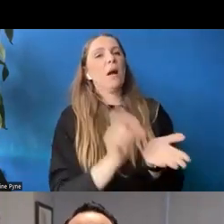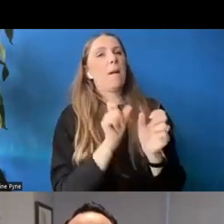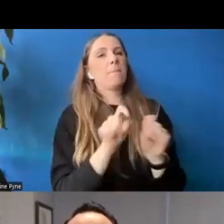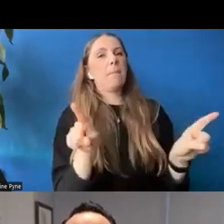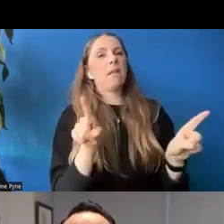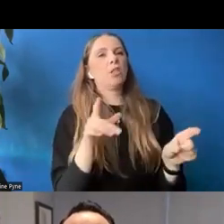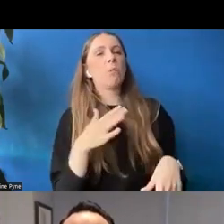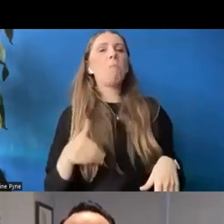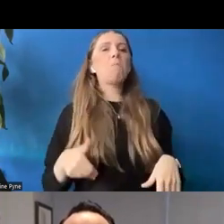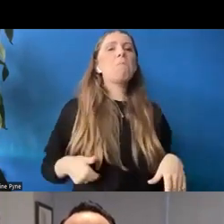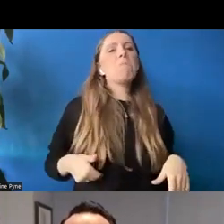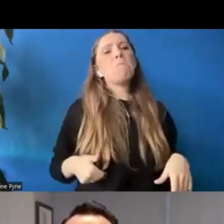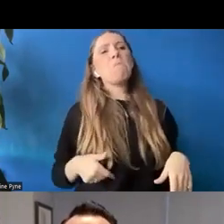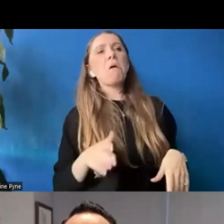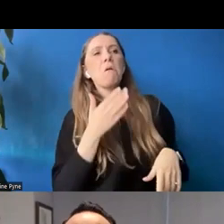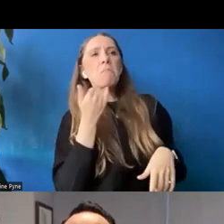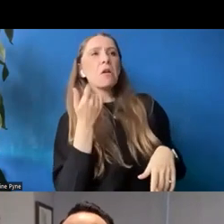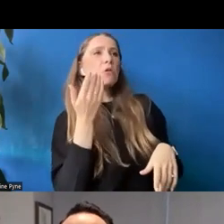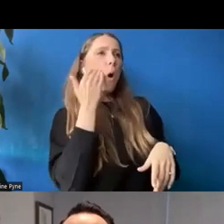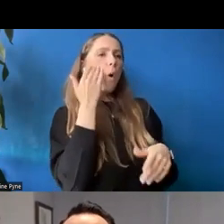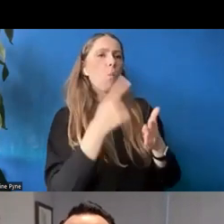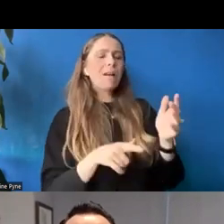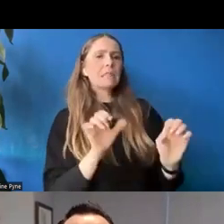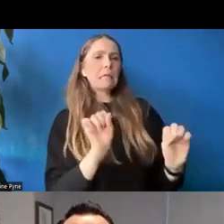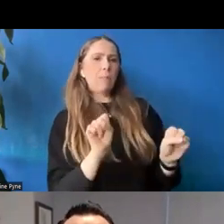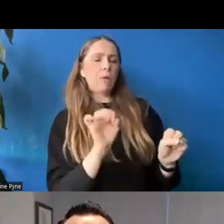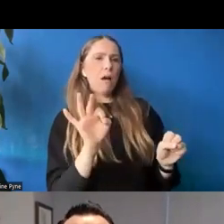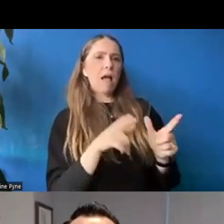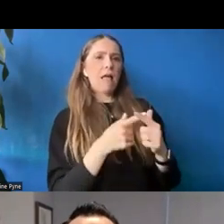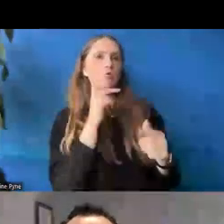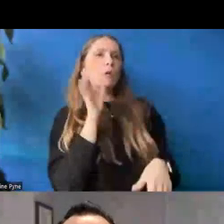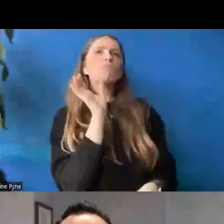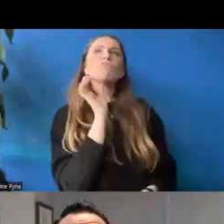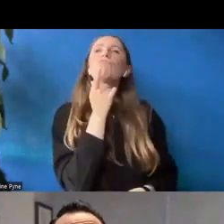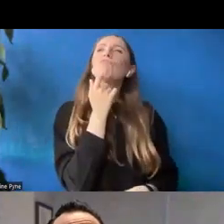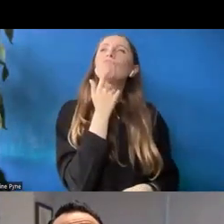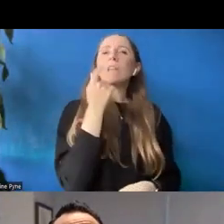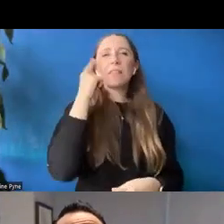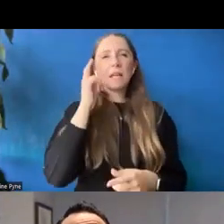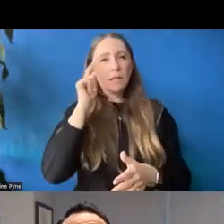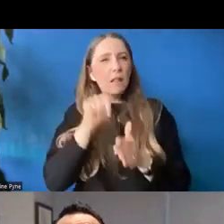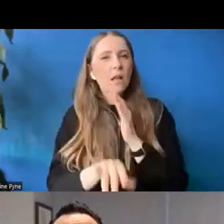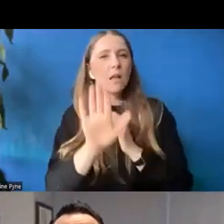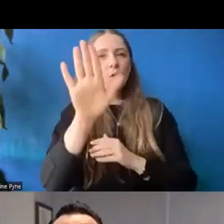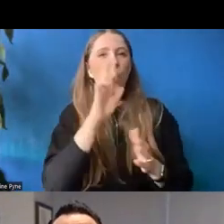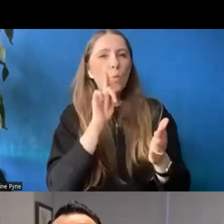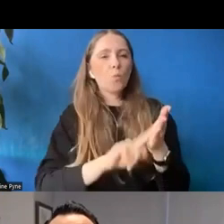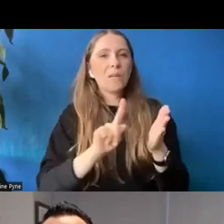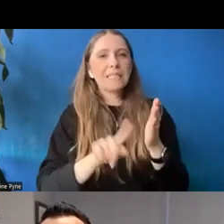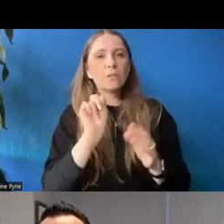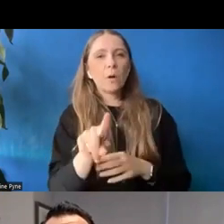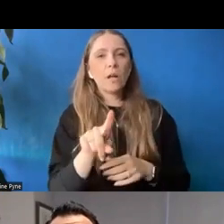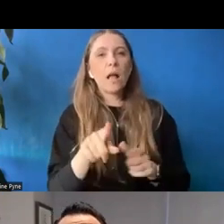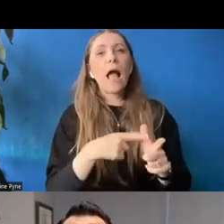what the database is capable of to help scope your research question. Those requests will then be triaged by